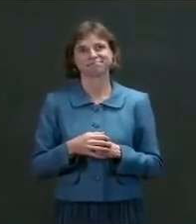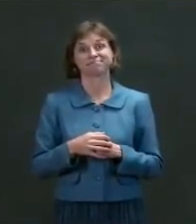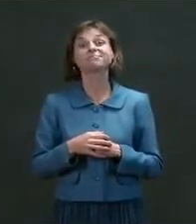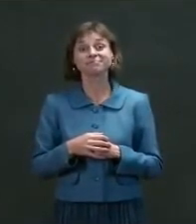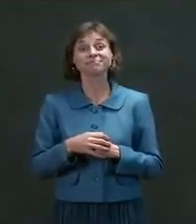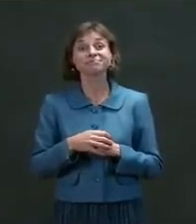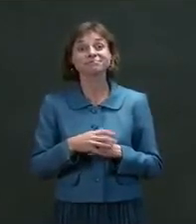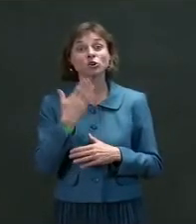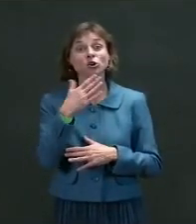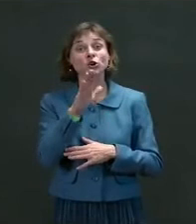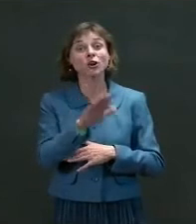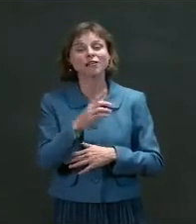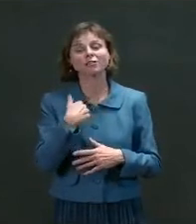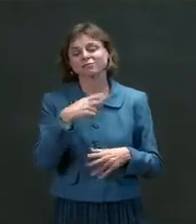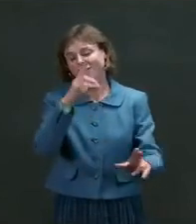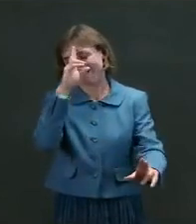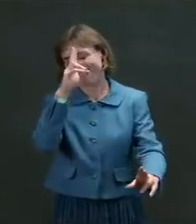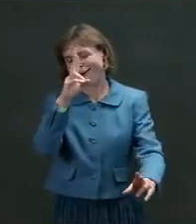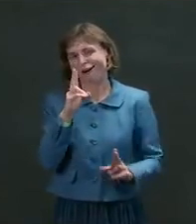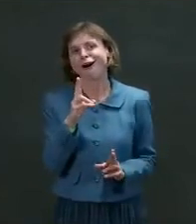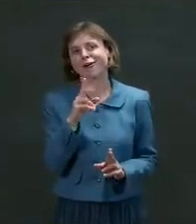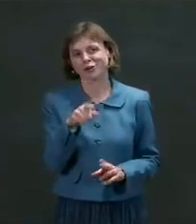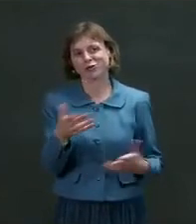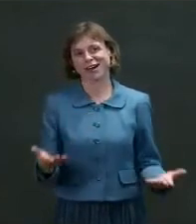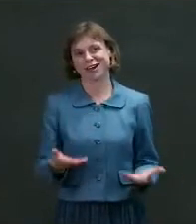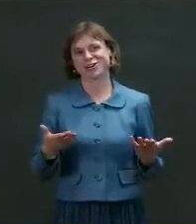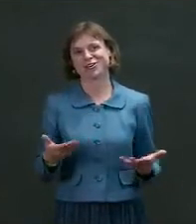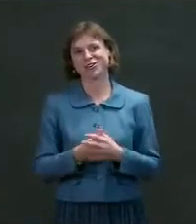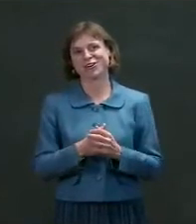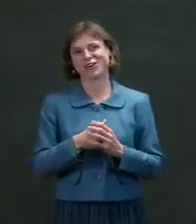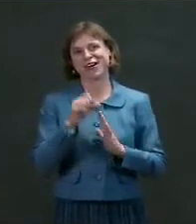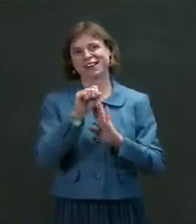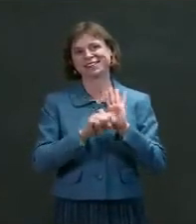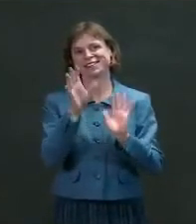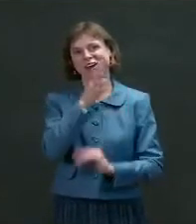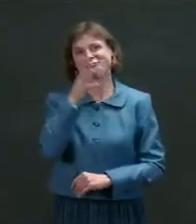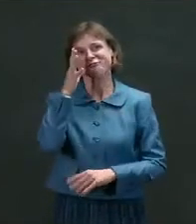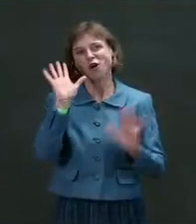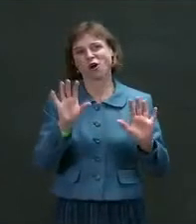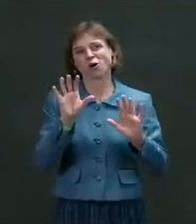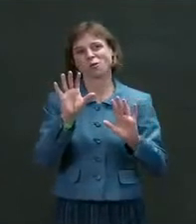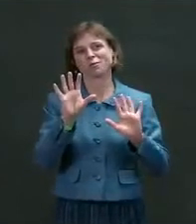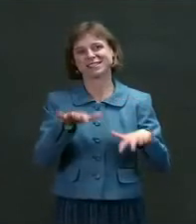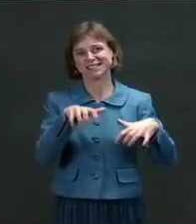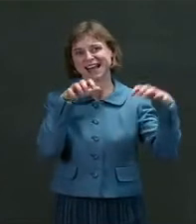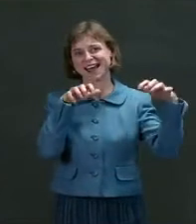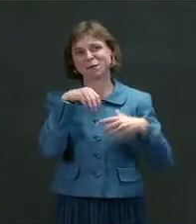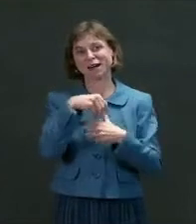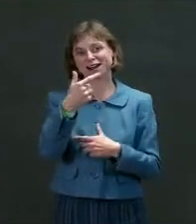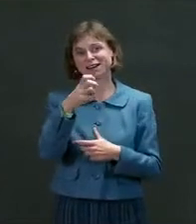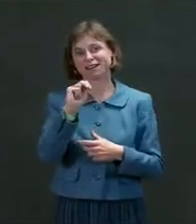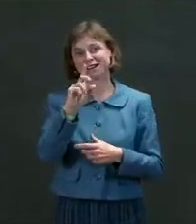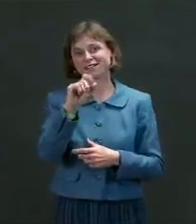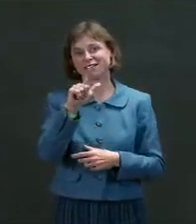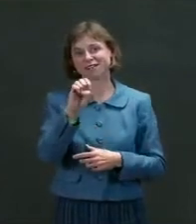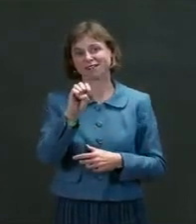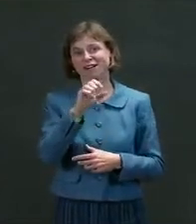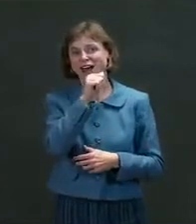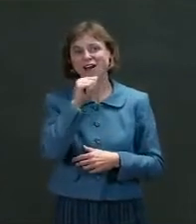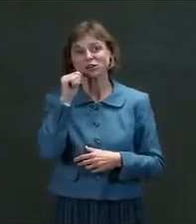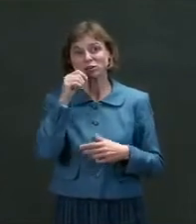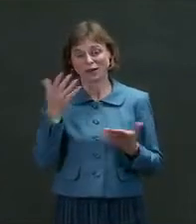Good afternoon, and we are so honored to have you here at State Farm Stadium in Glendale, Arizona. I want to take you into the command